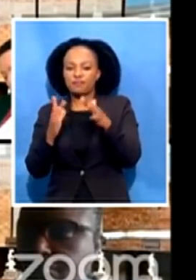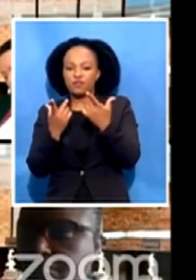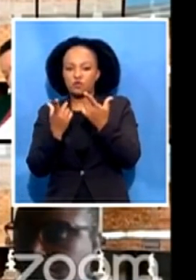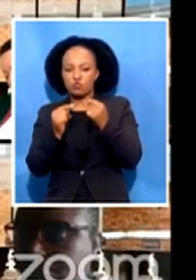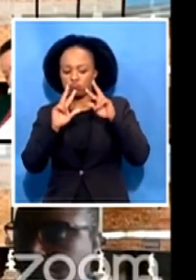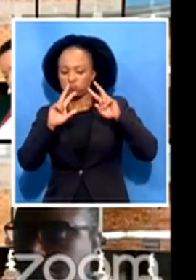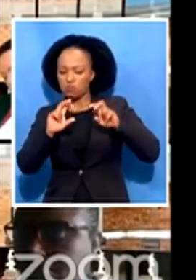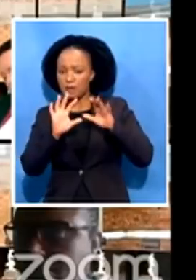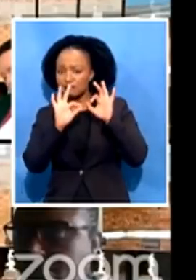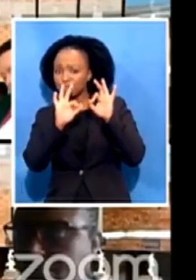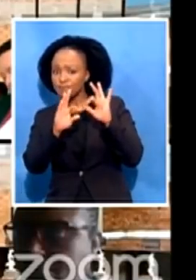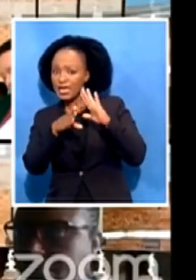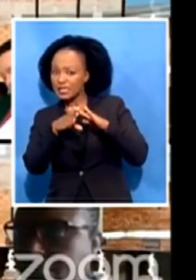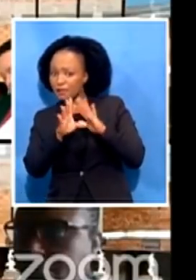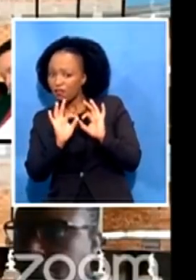Therefore, the issues